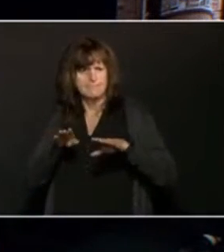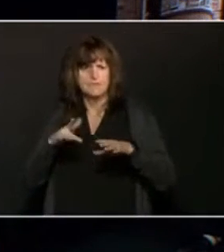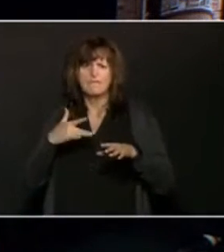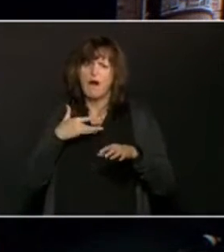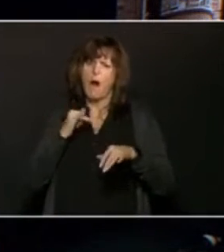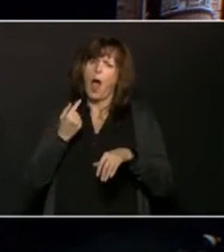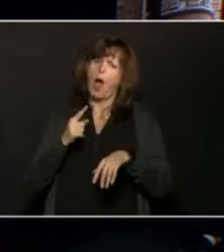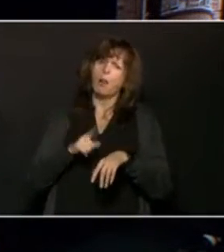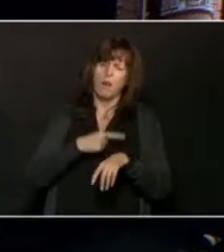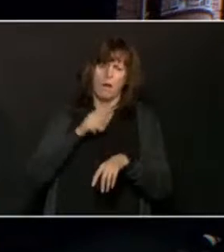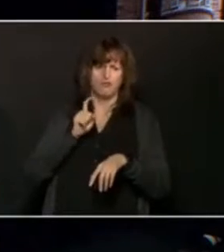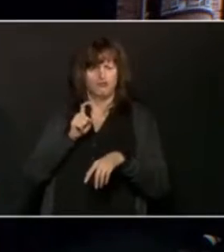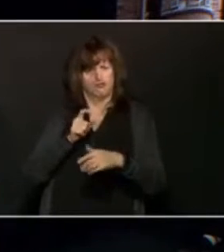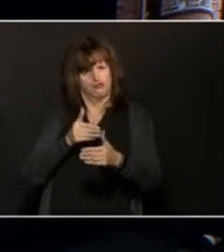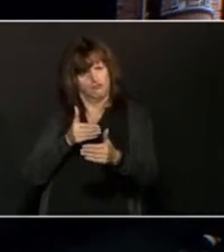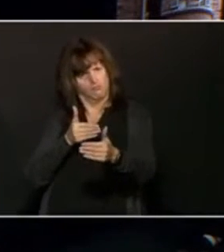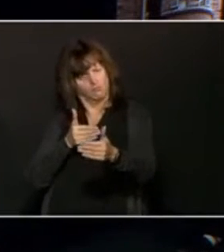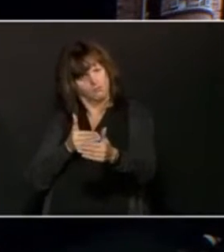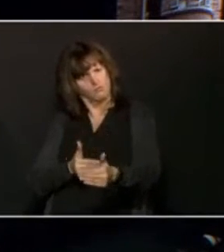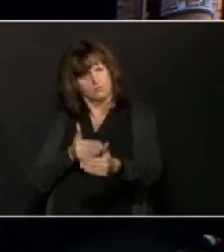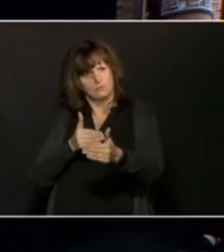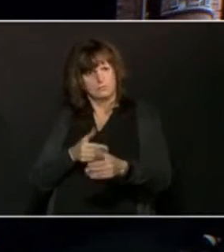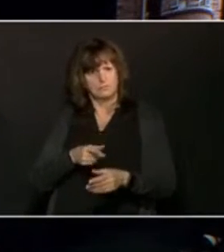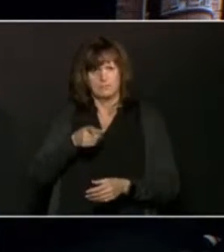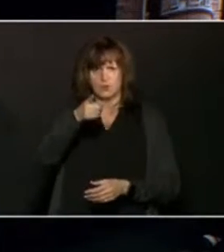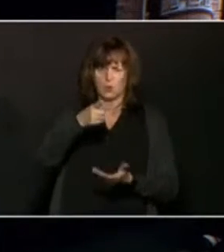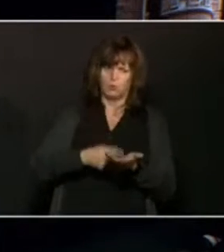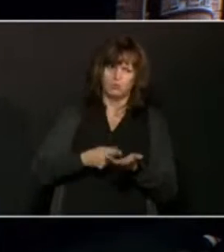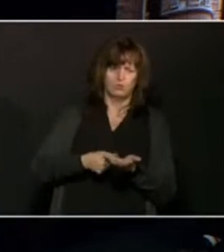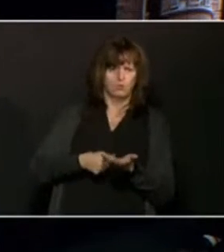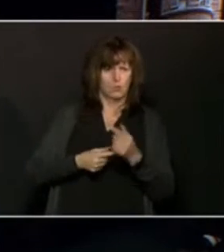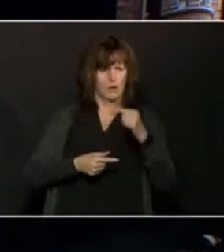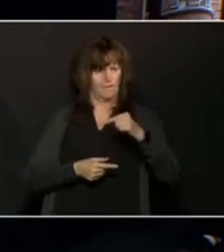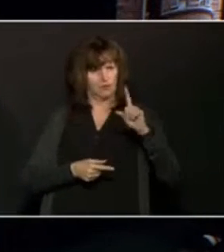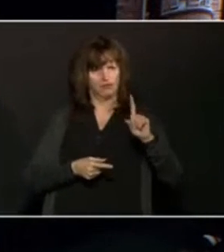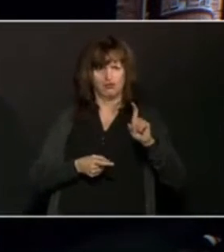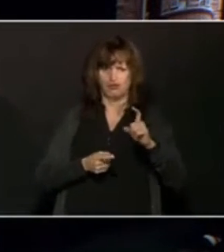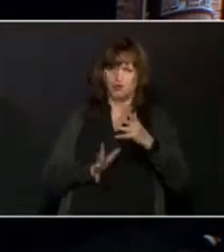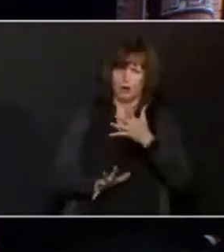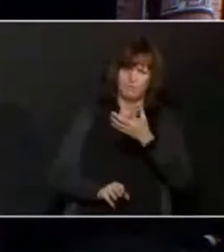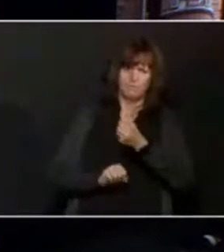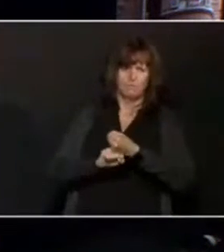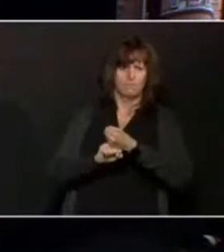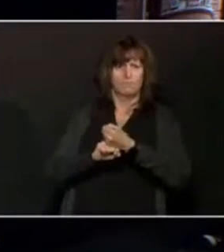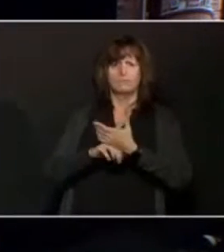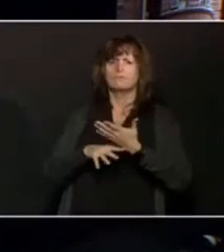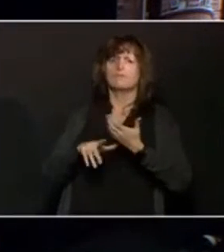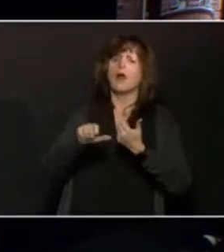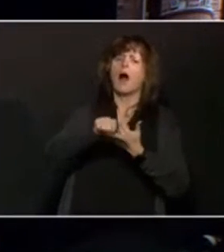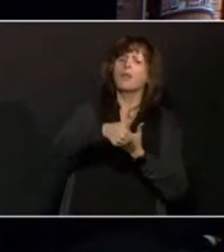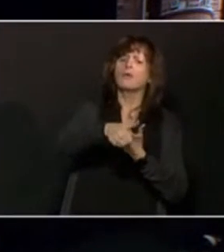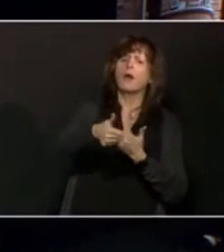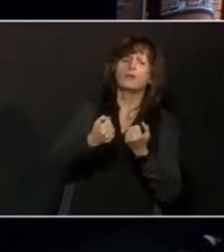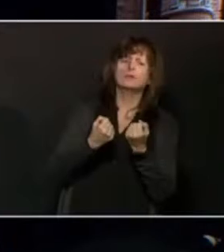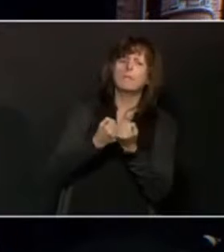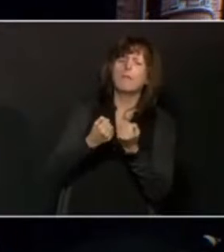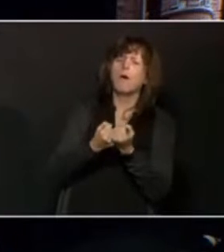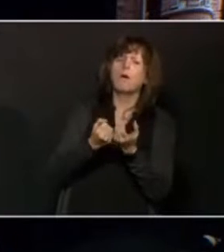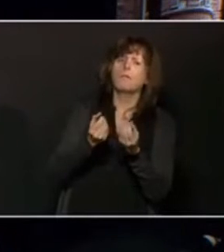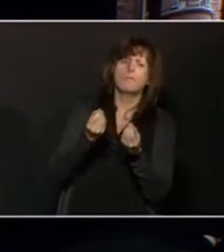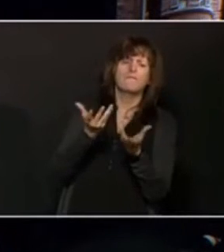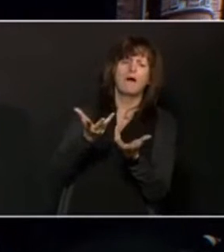about extra support. What is needed in terms of those extra supports to protect these more